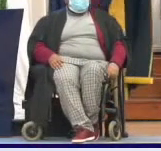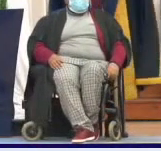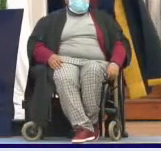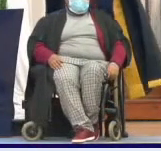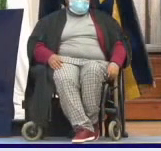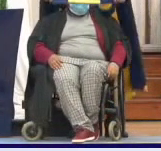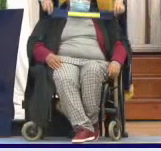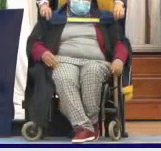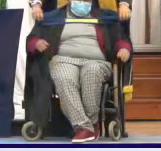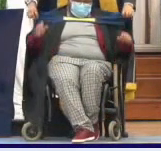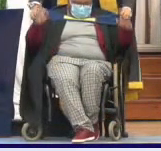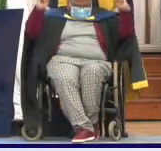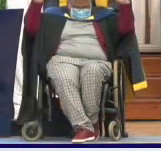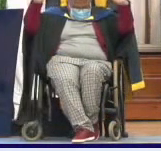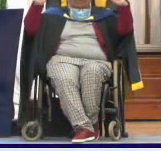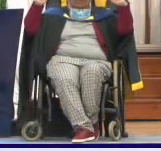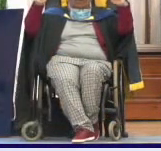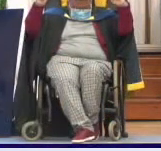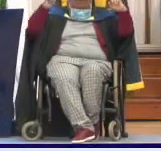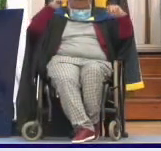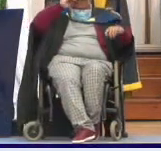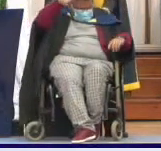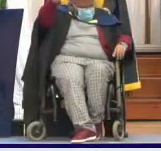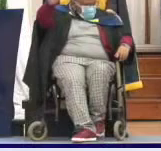Sesetu Fo.